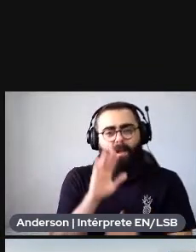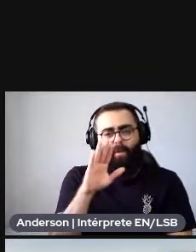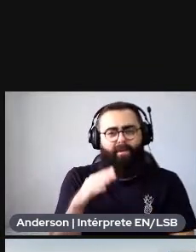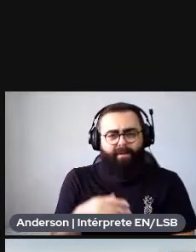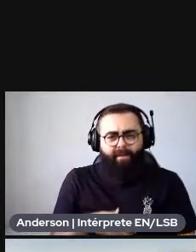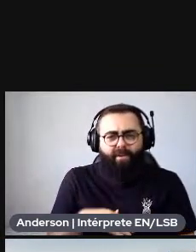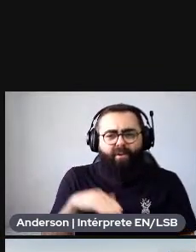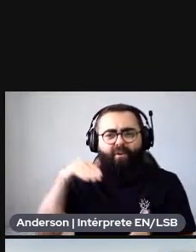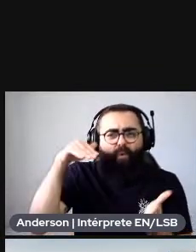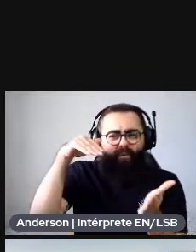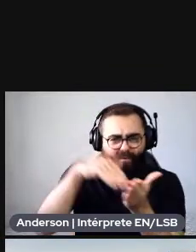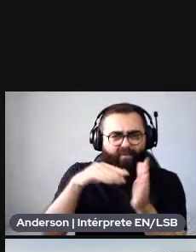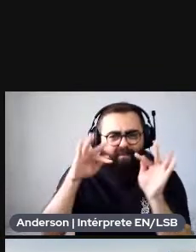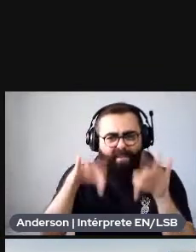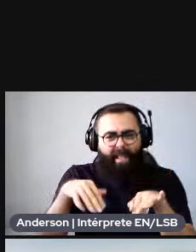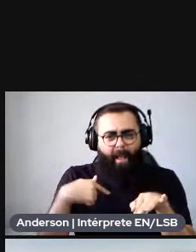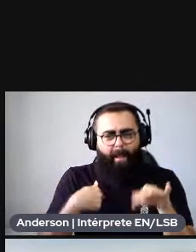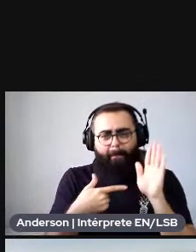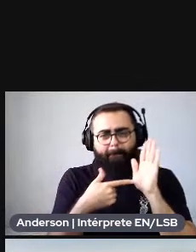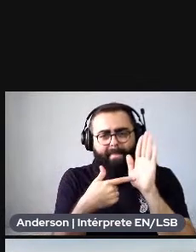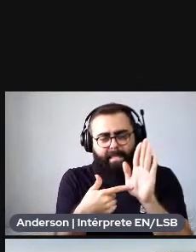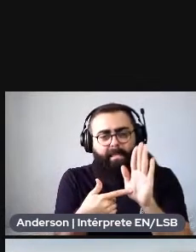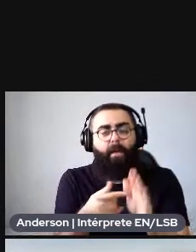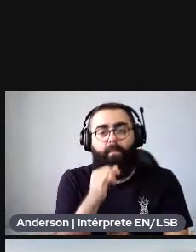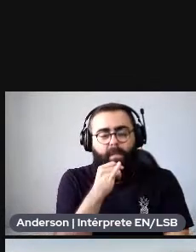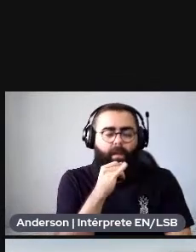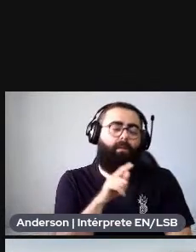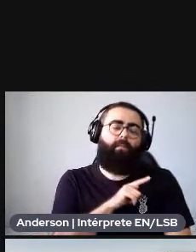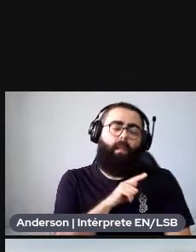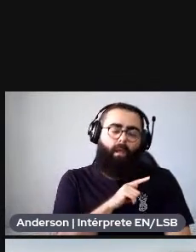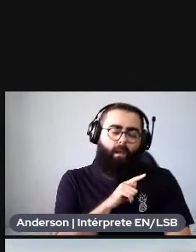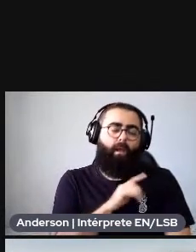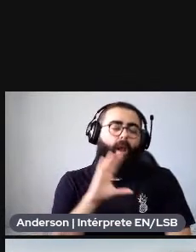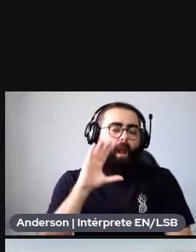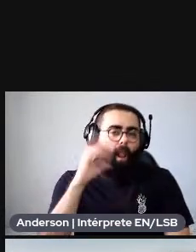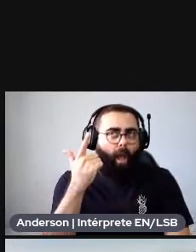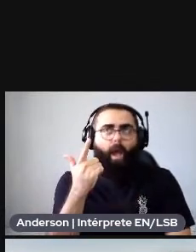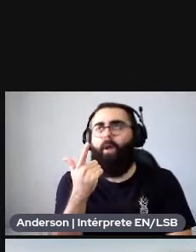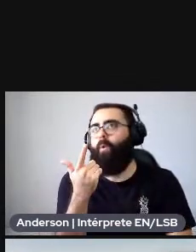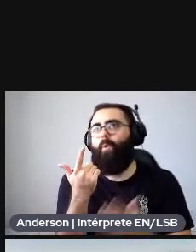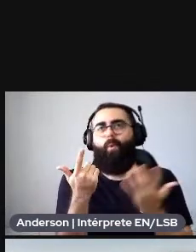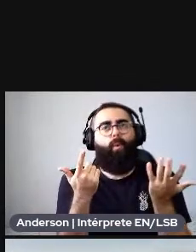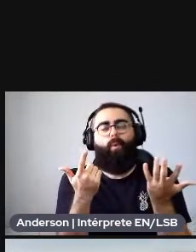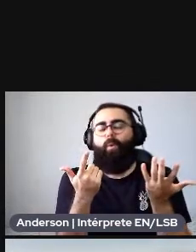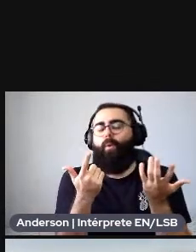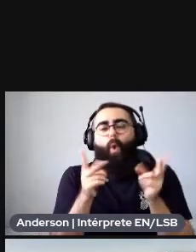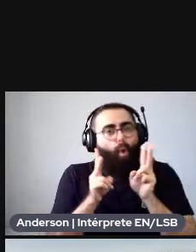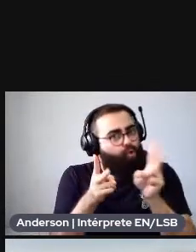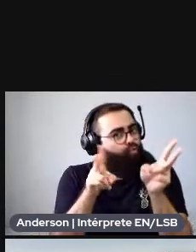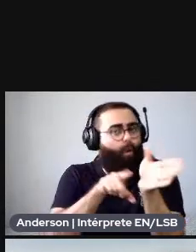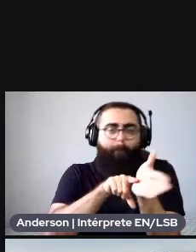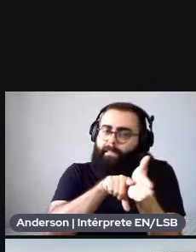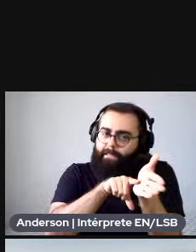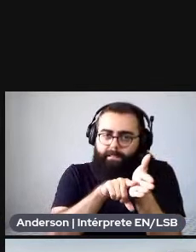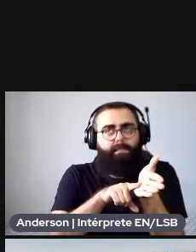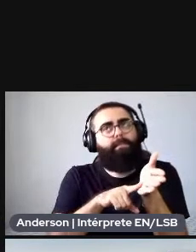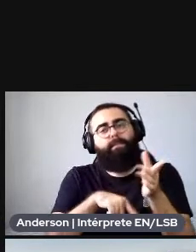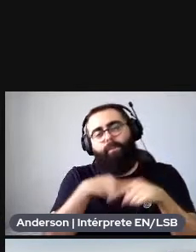presentation, I think there are like several questions that remain unanswered, as if they are like a black